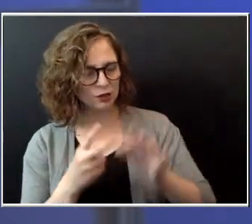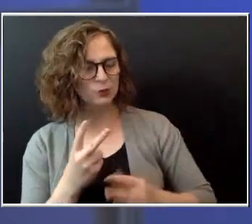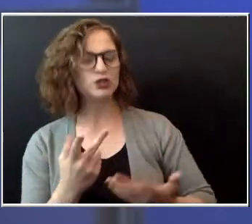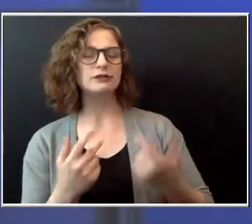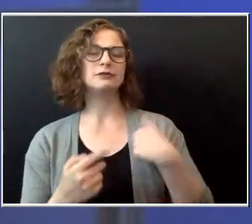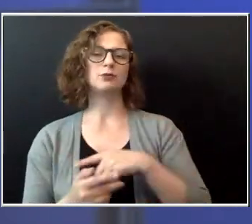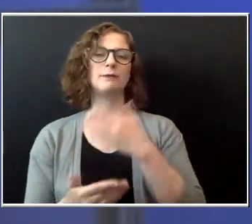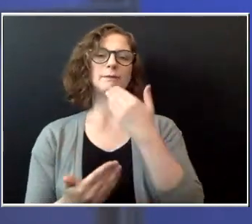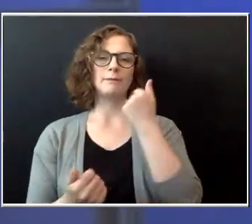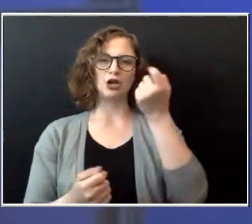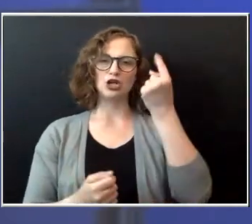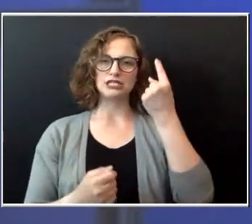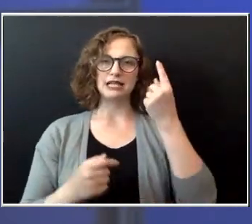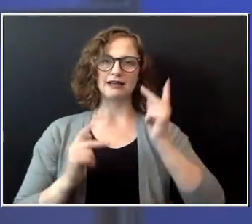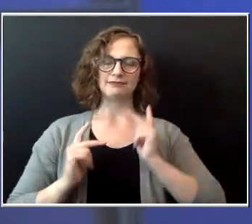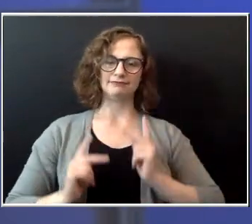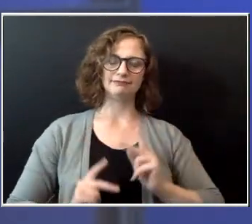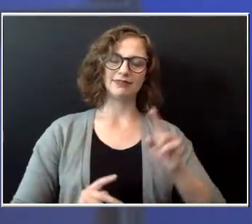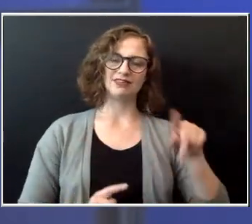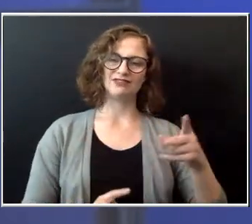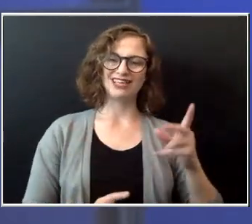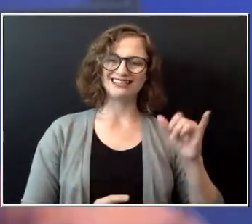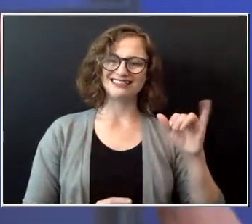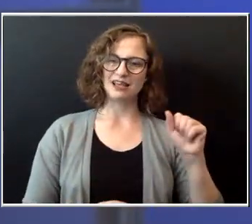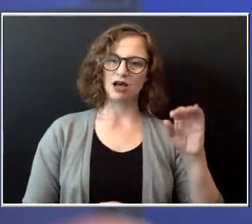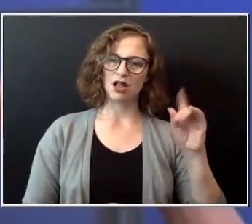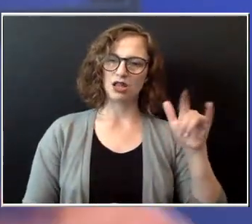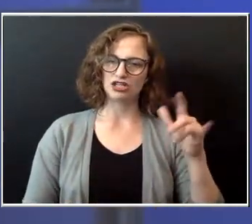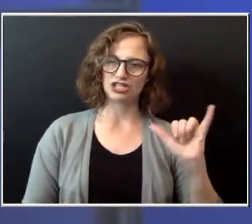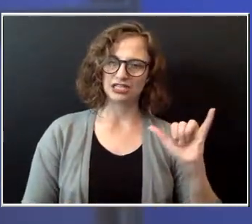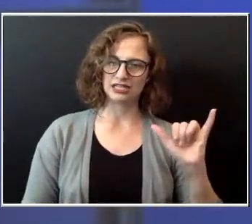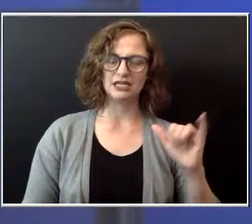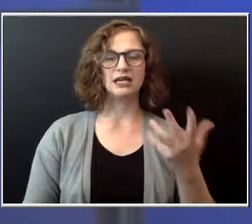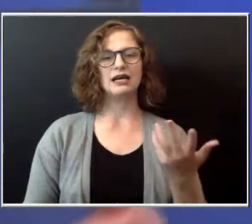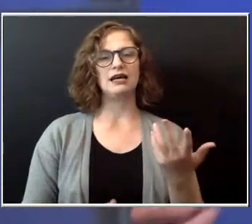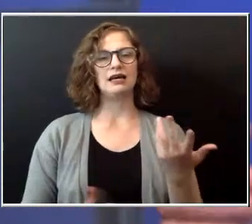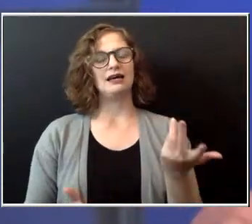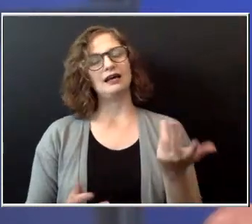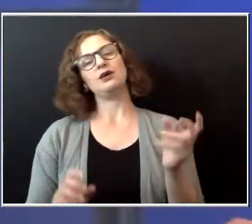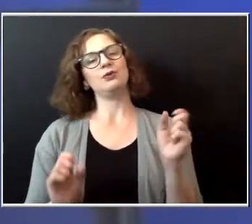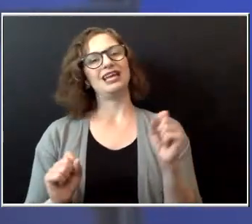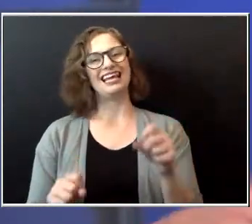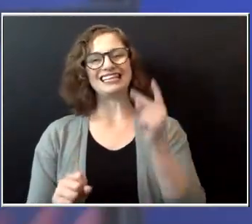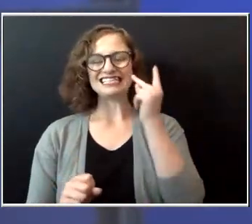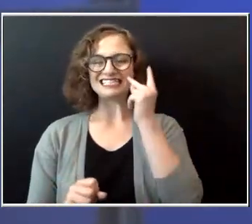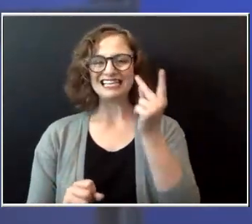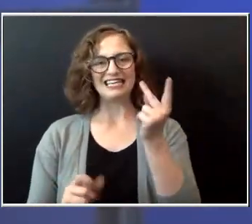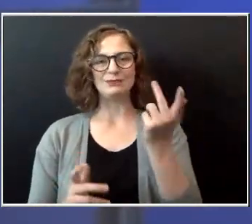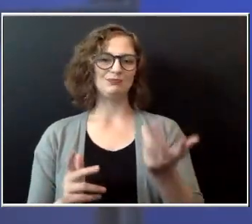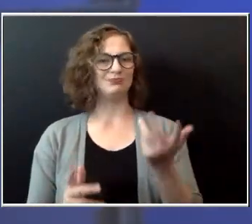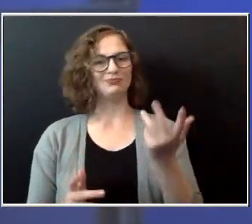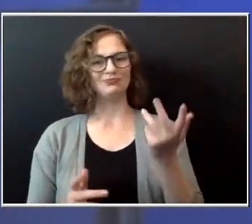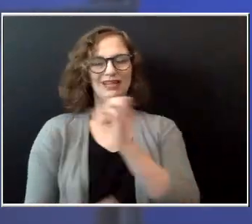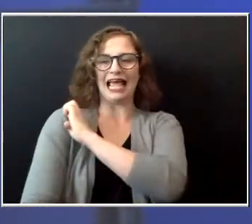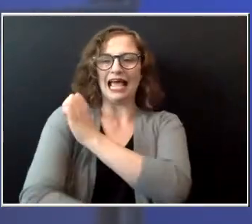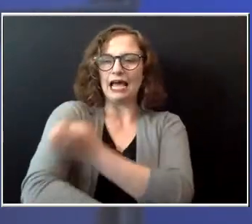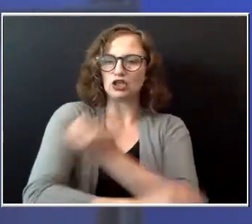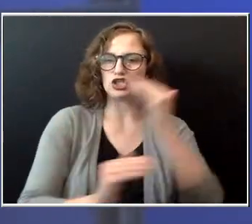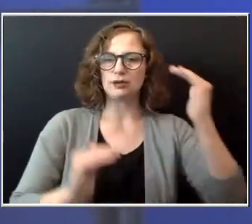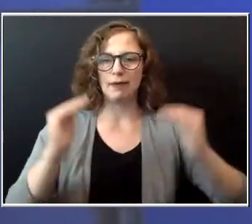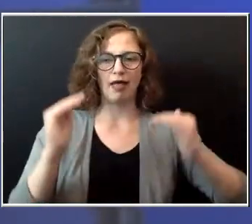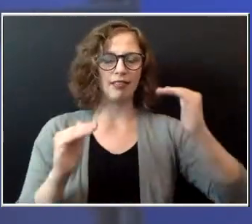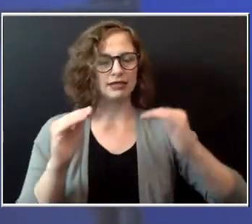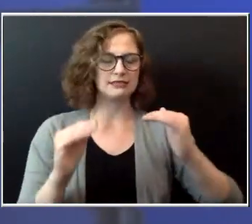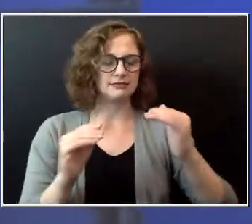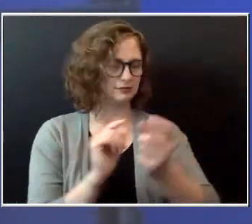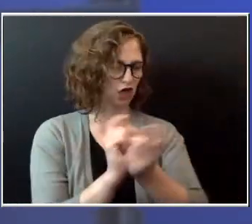happen over prolonged periods of time of, discrepant energy balance, meaning how much is coming in versus out, is that your body